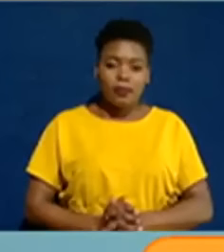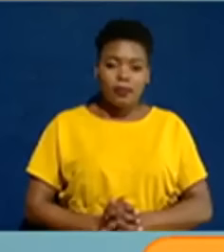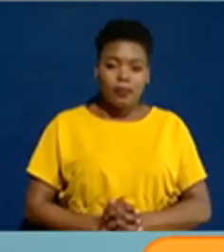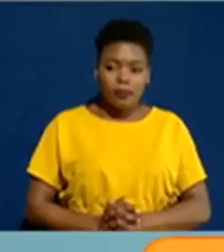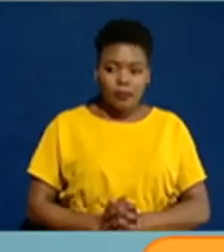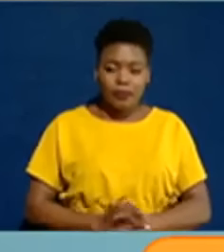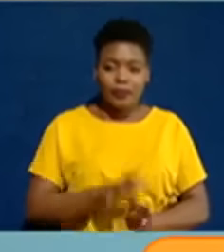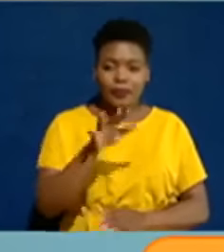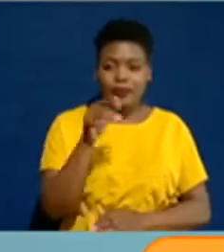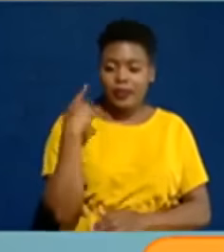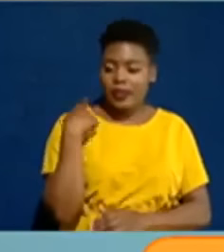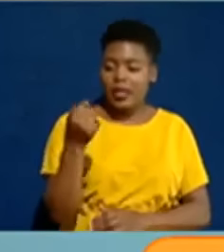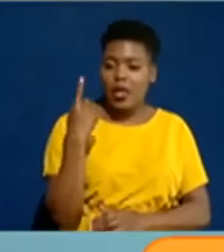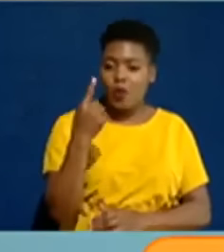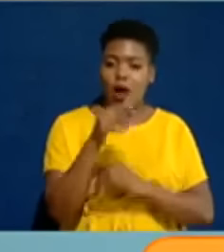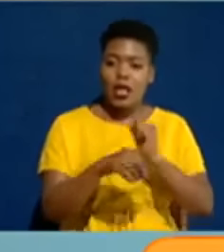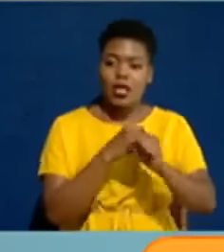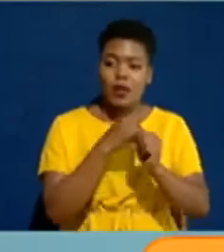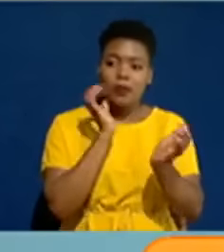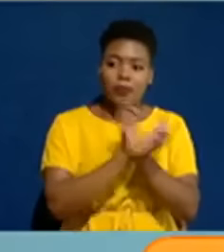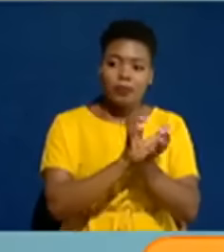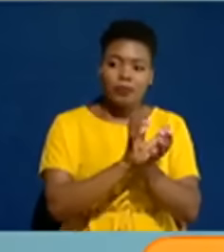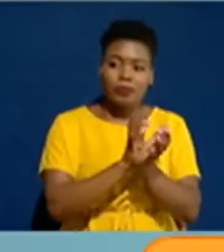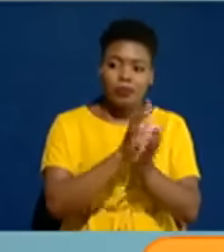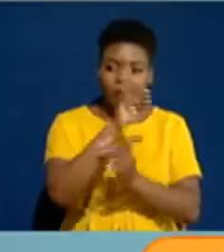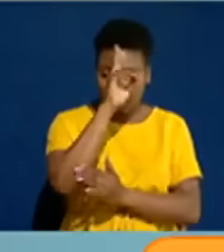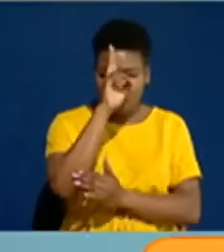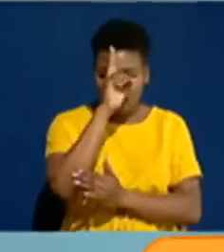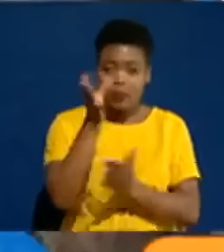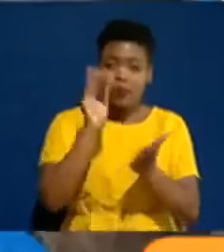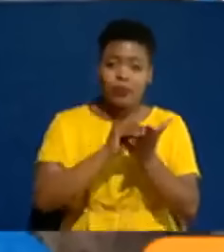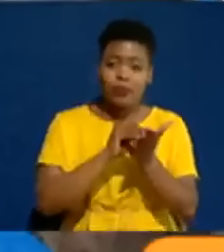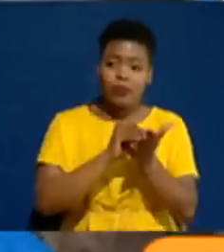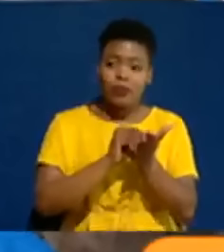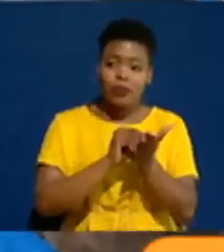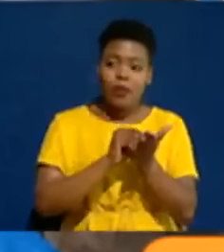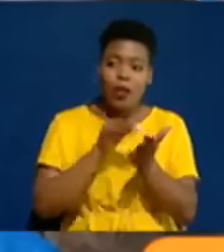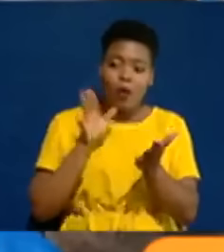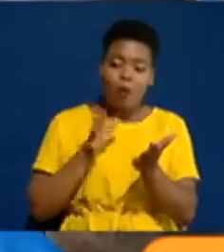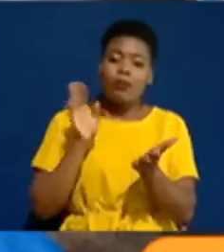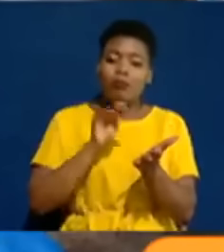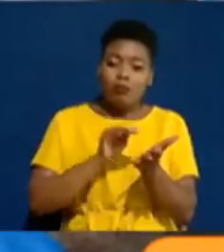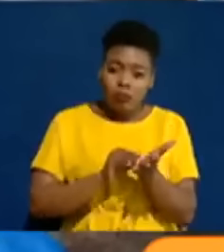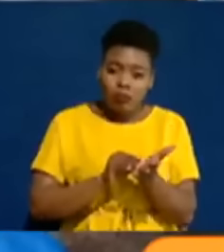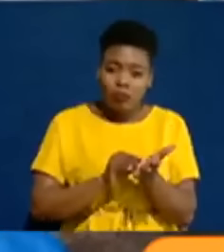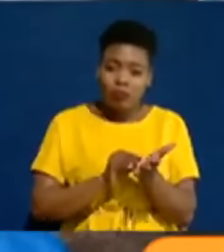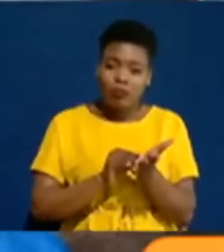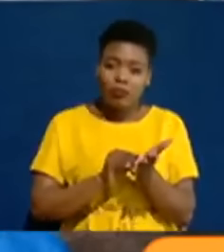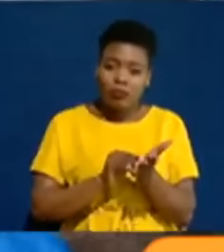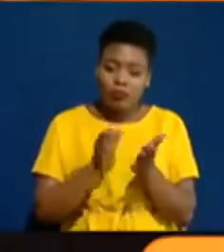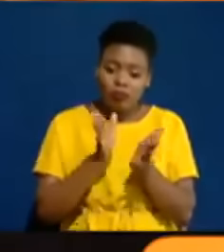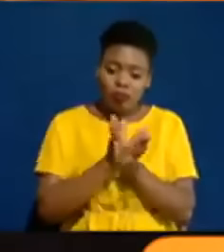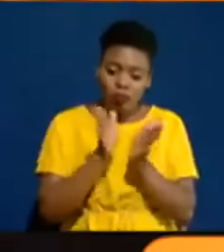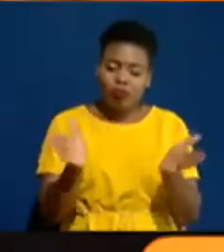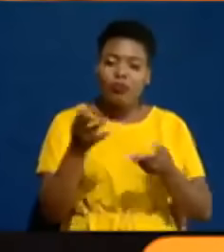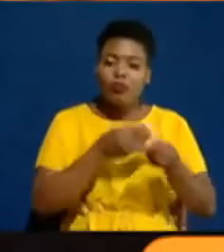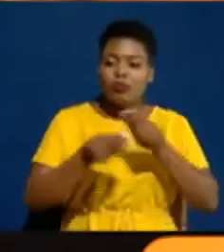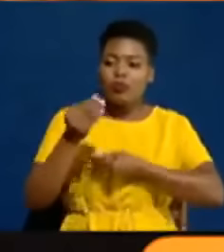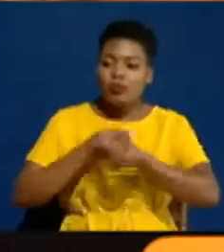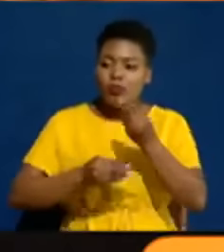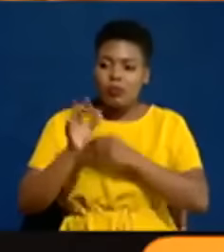Barely a year after she was arrested by detectives who raided a yard that had been closed and later illegally reopened for drug